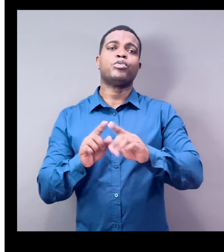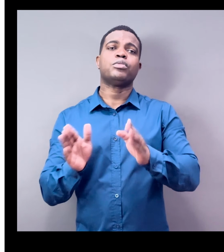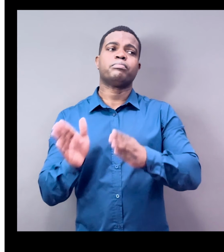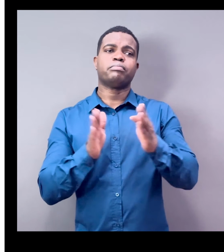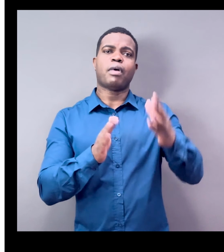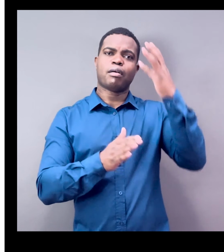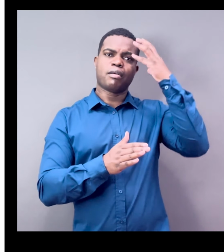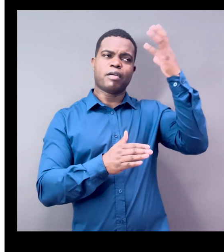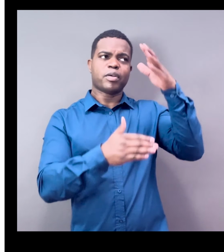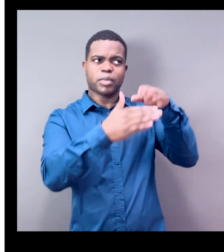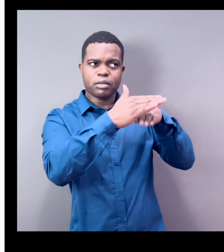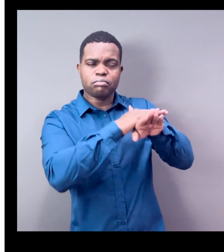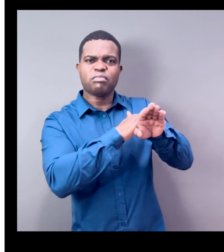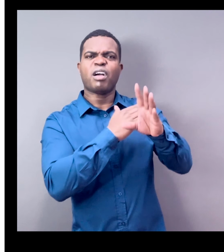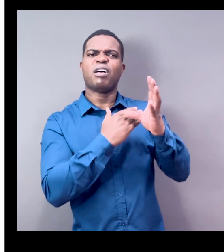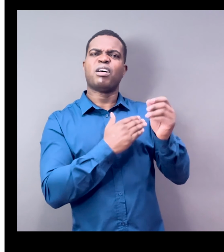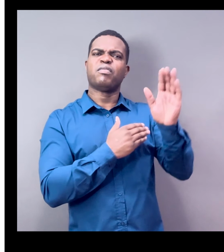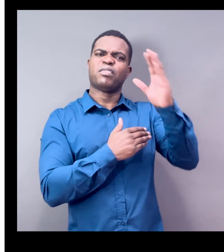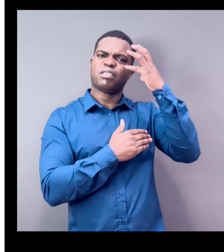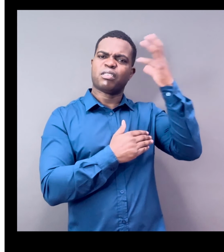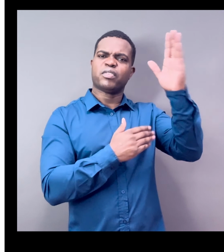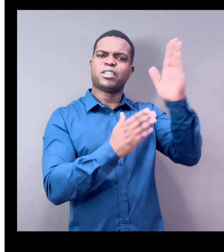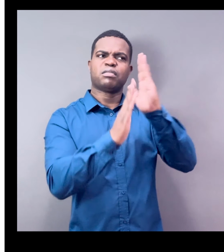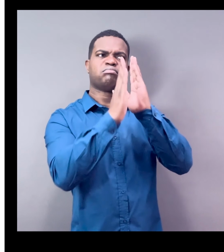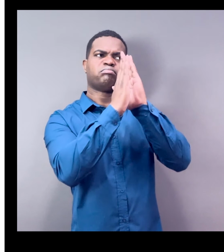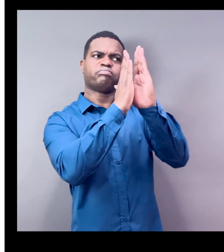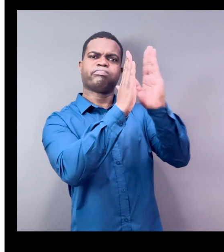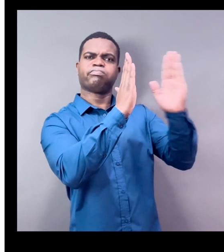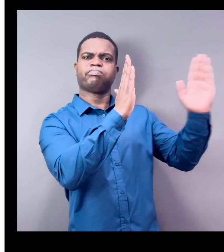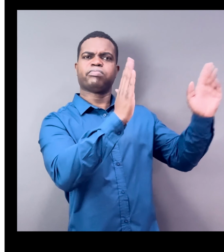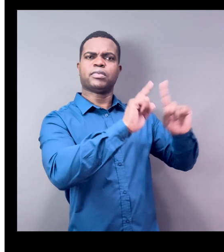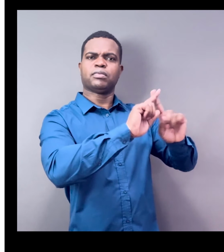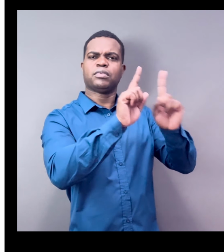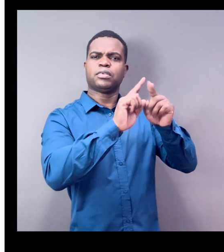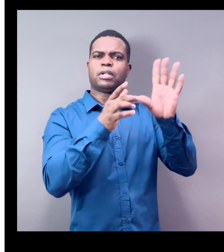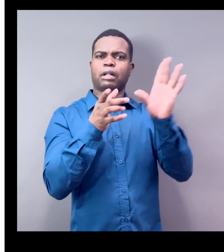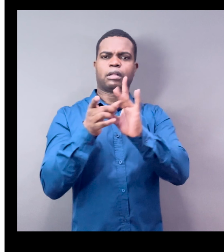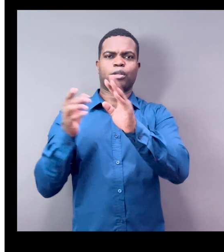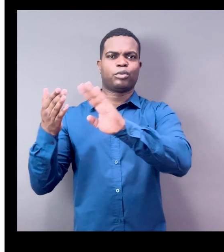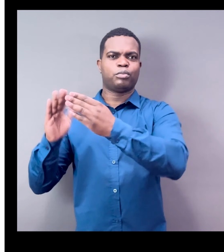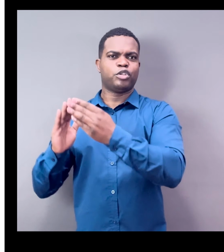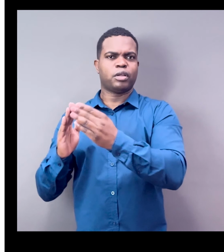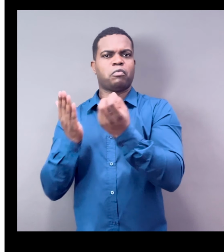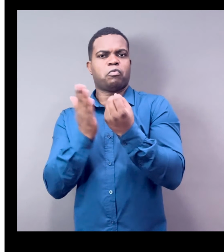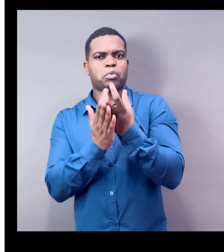also use public records. You can decide to check